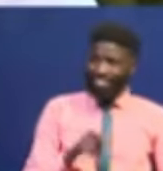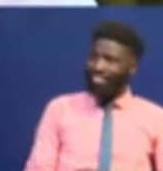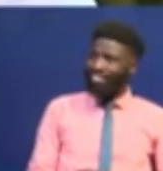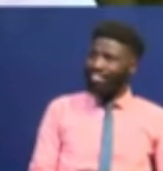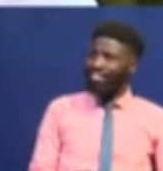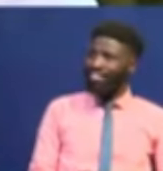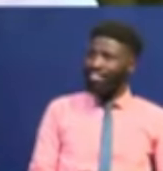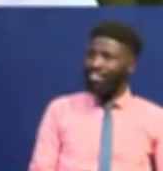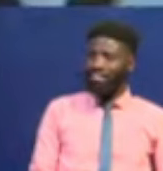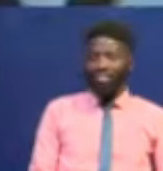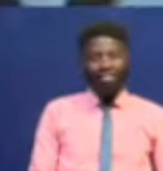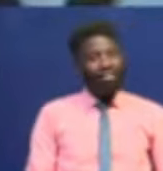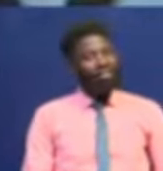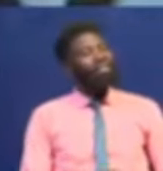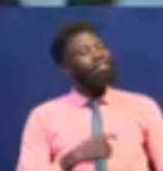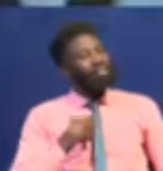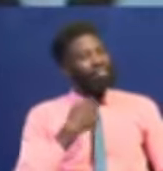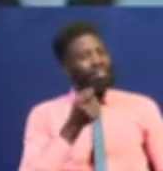get it.